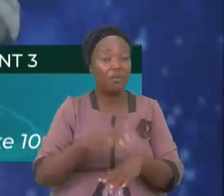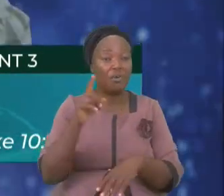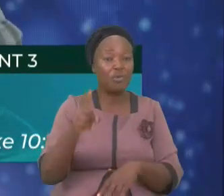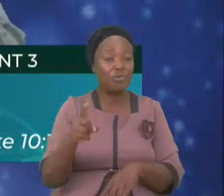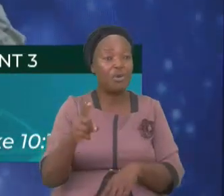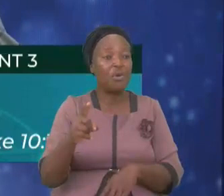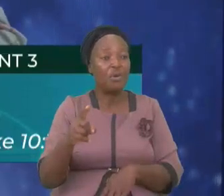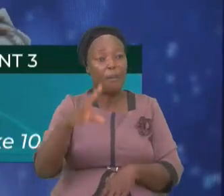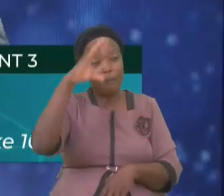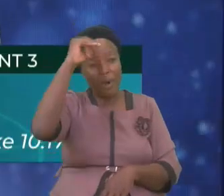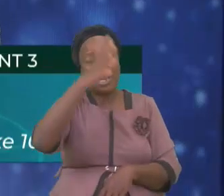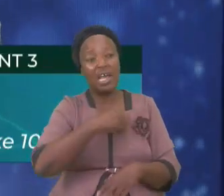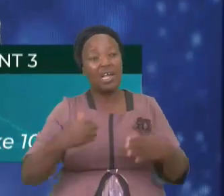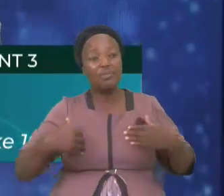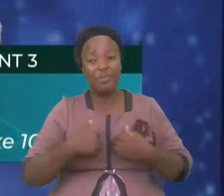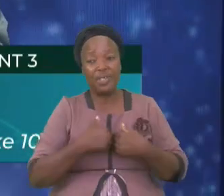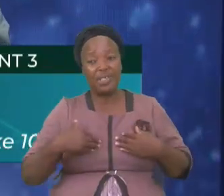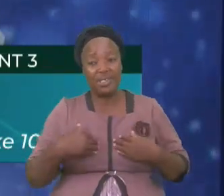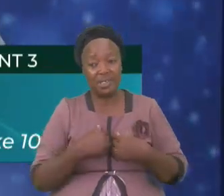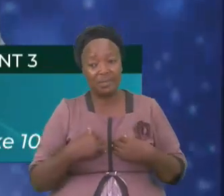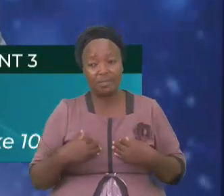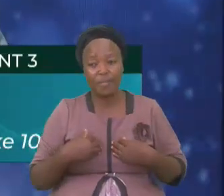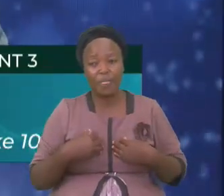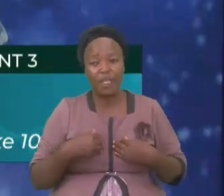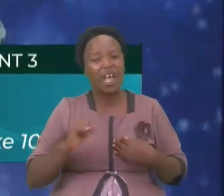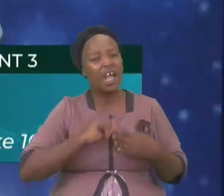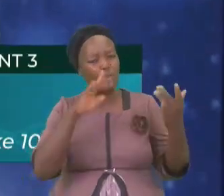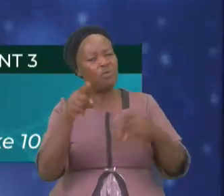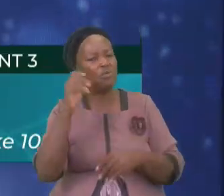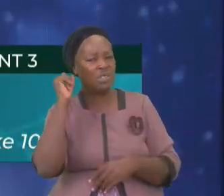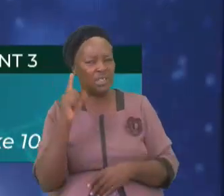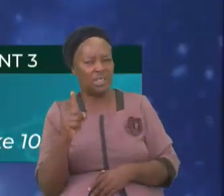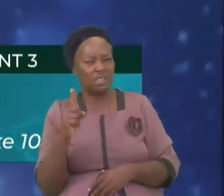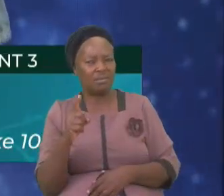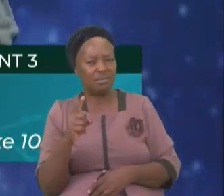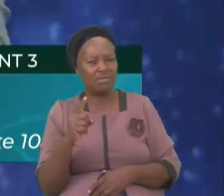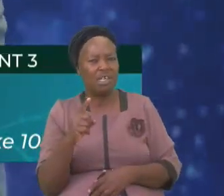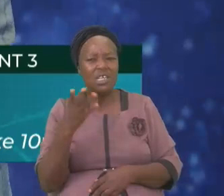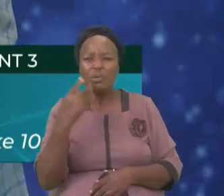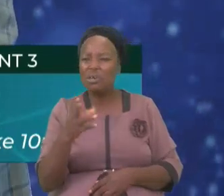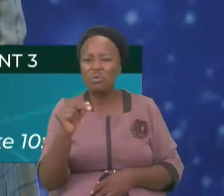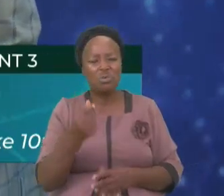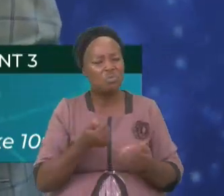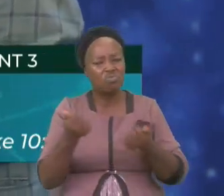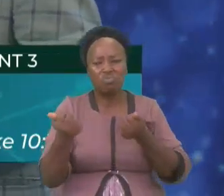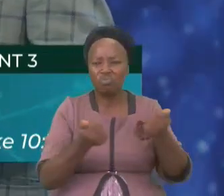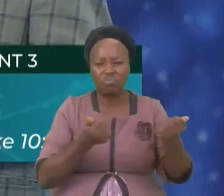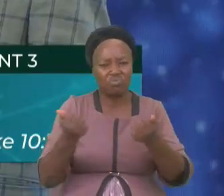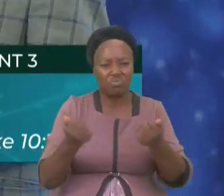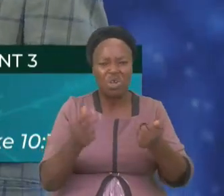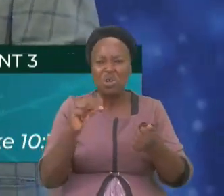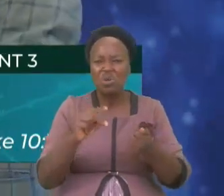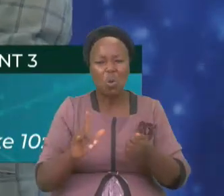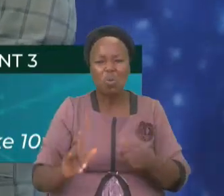There were no cars at that time. There was no aeroplane at that time. For the children of Israel to